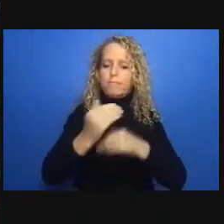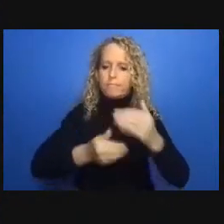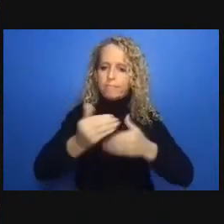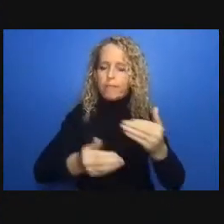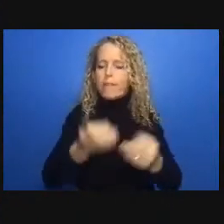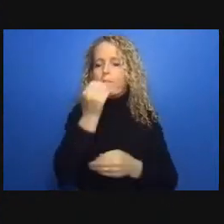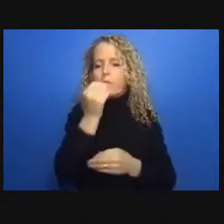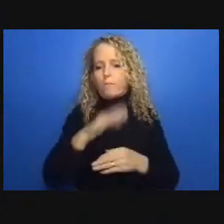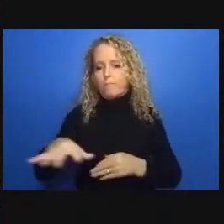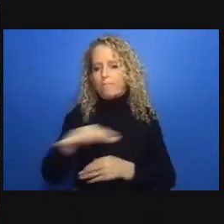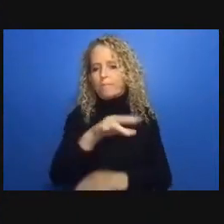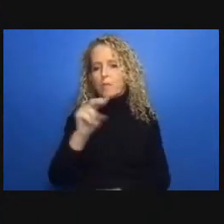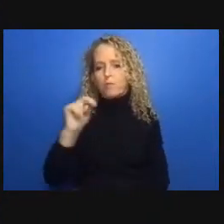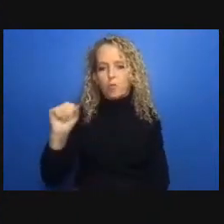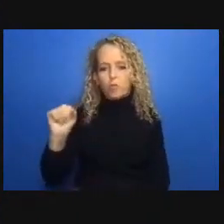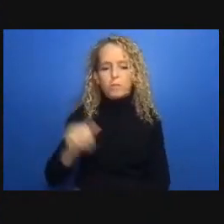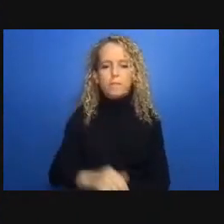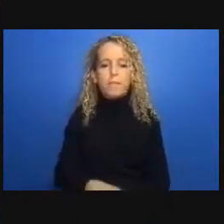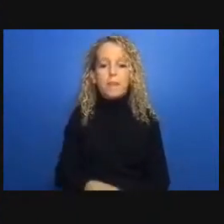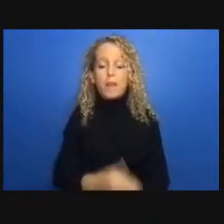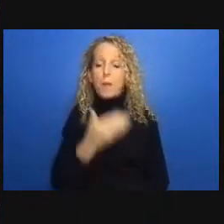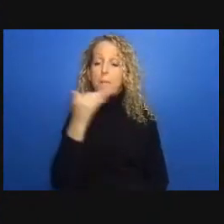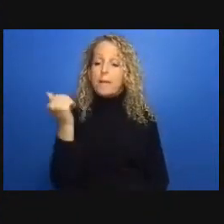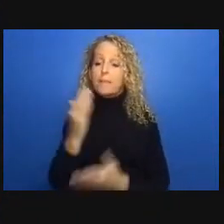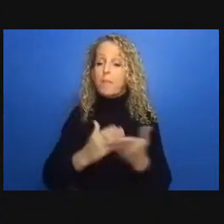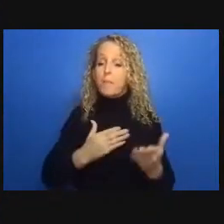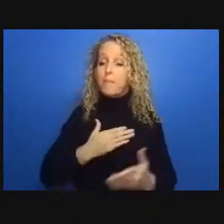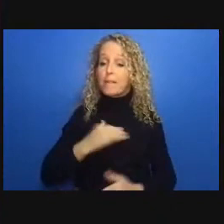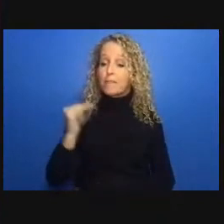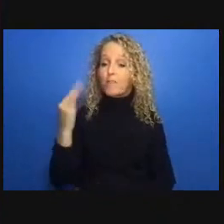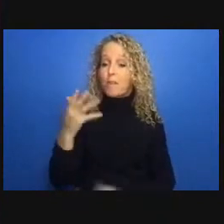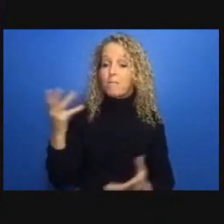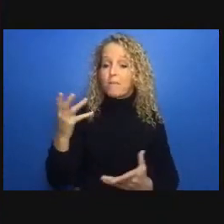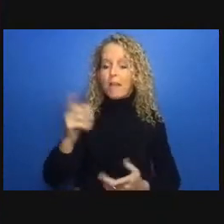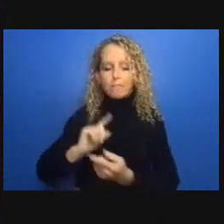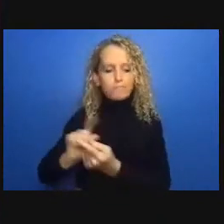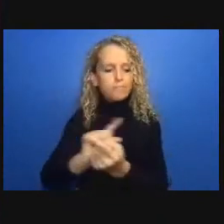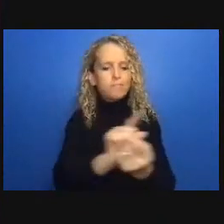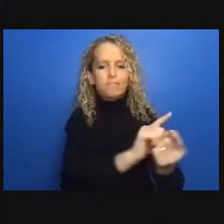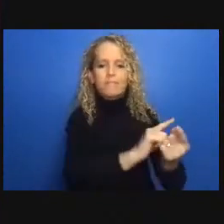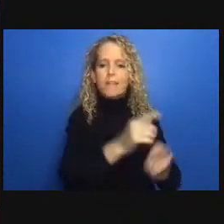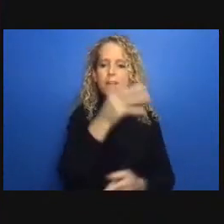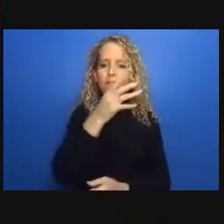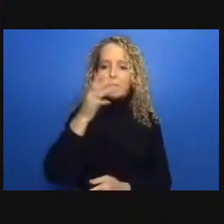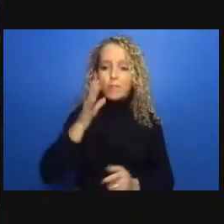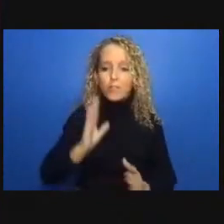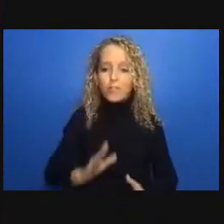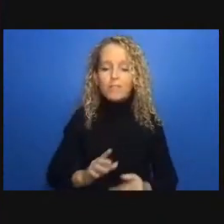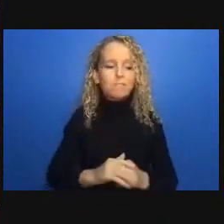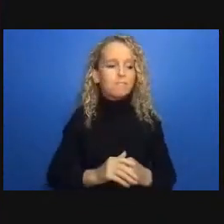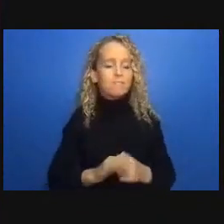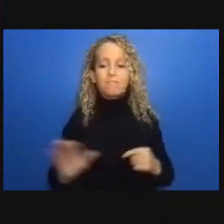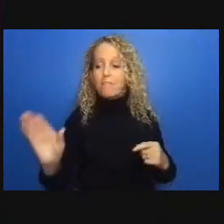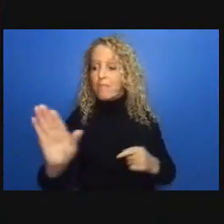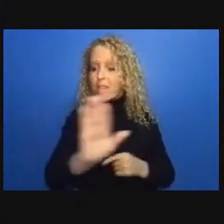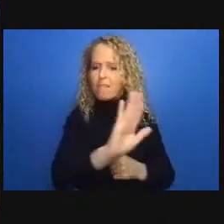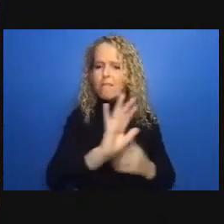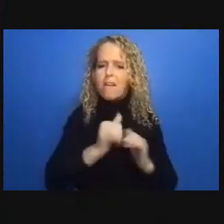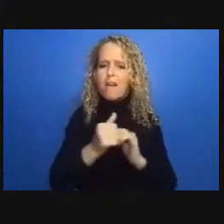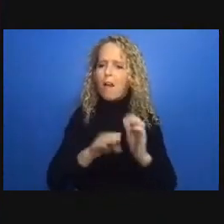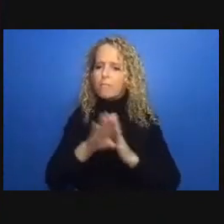of my job is actually getting to know our members and getting to know the farm community and how they produce food and their different practices.